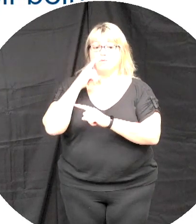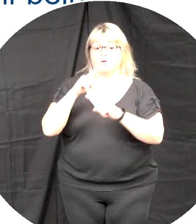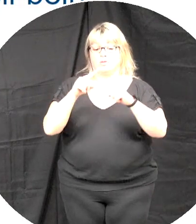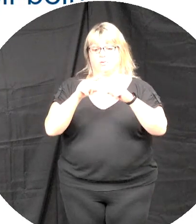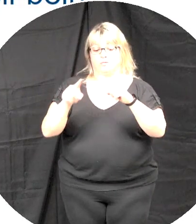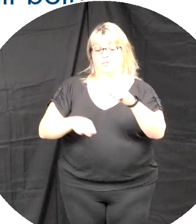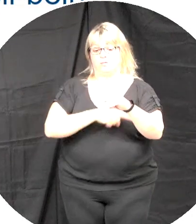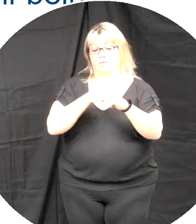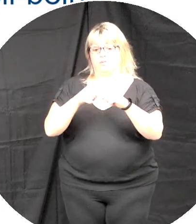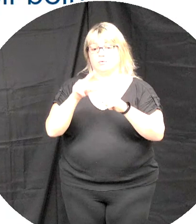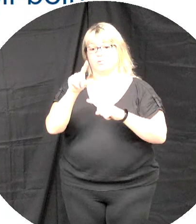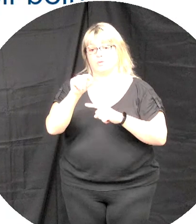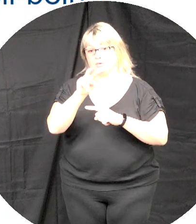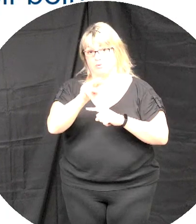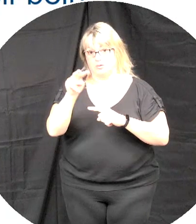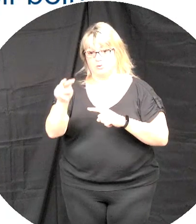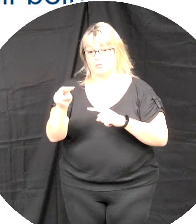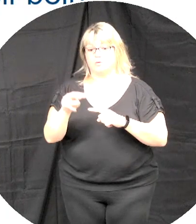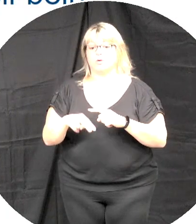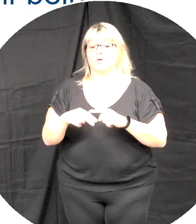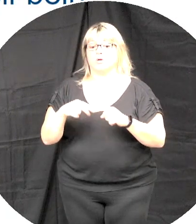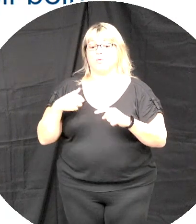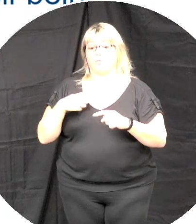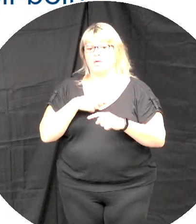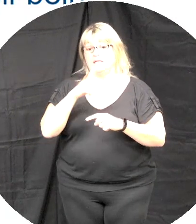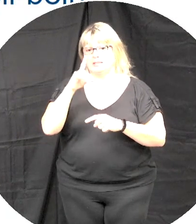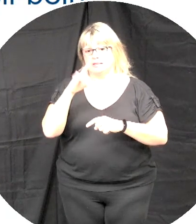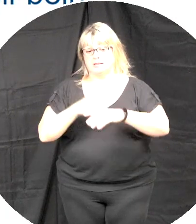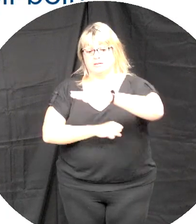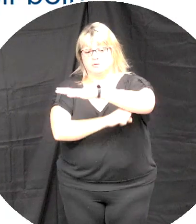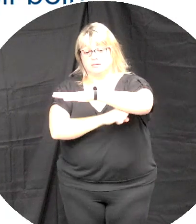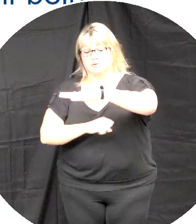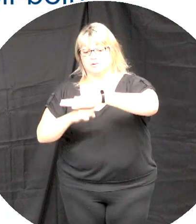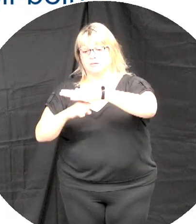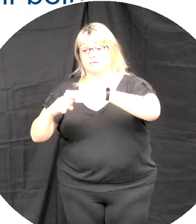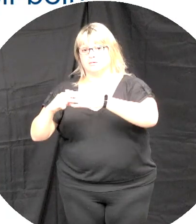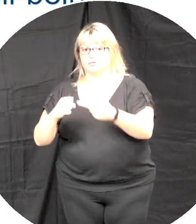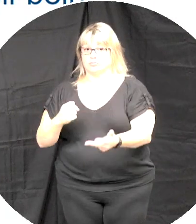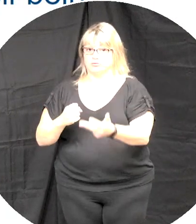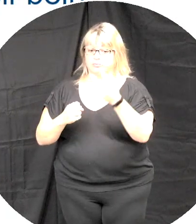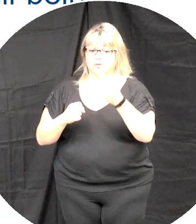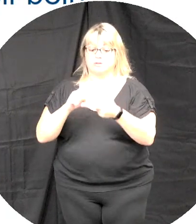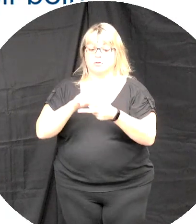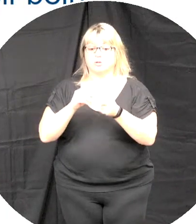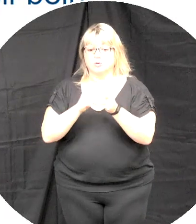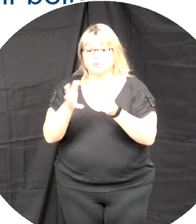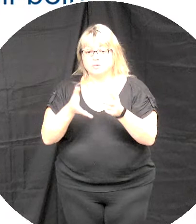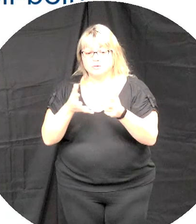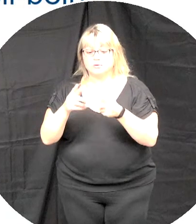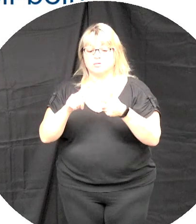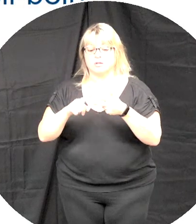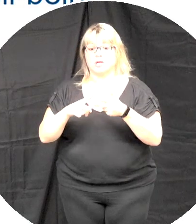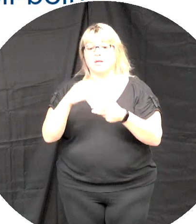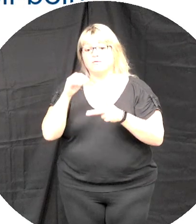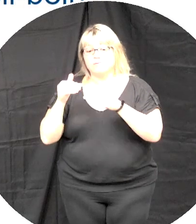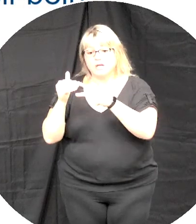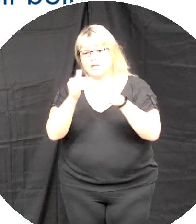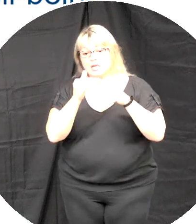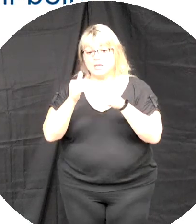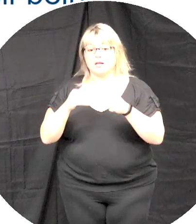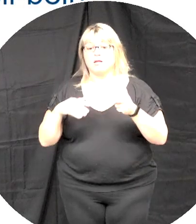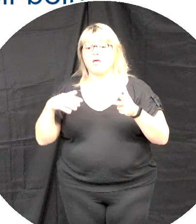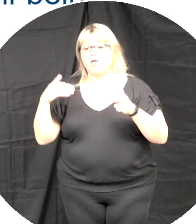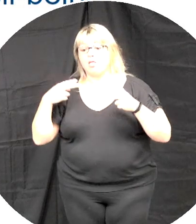2022. These were the 3 pillars in our strategic plan: student engagement and success, equity, health and well-being, and